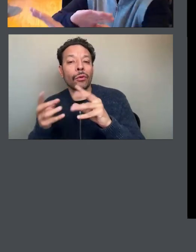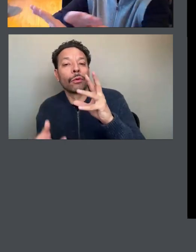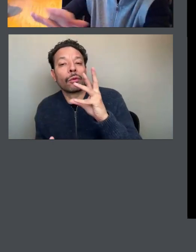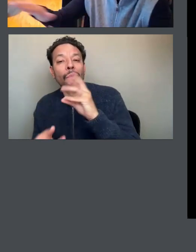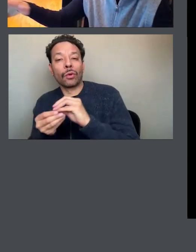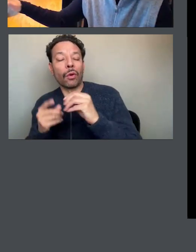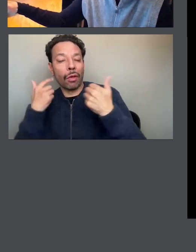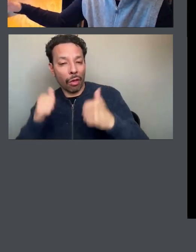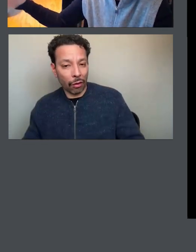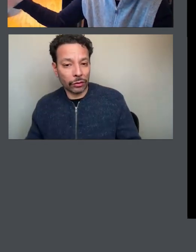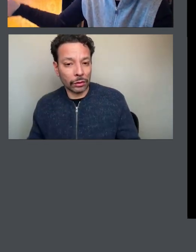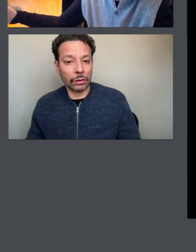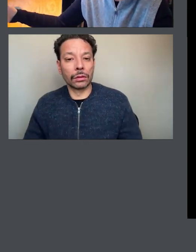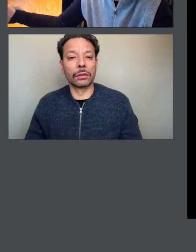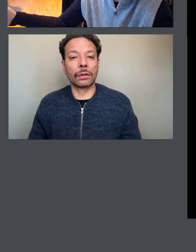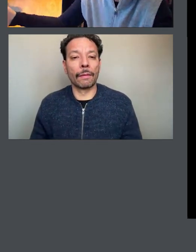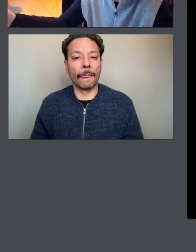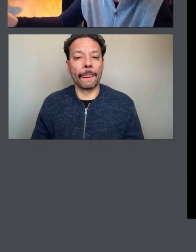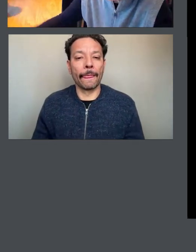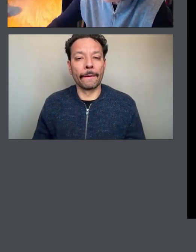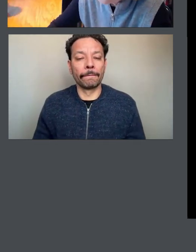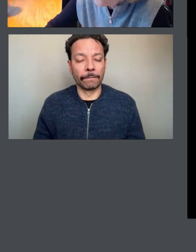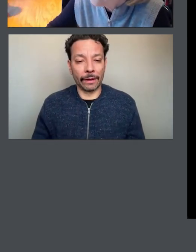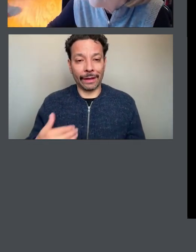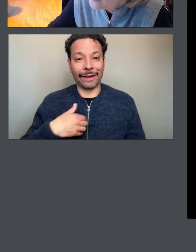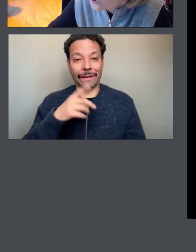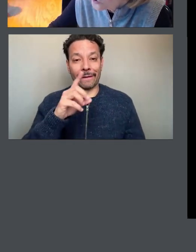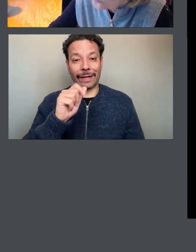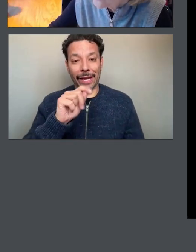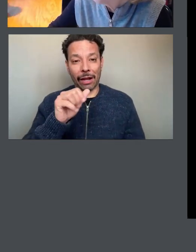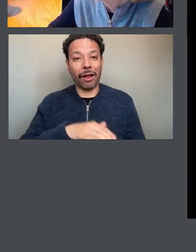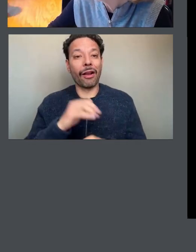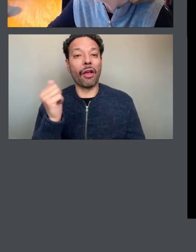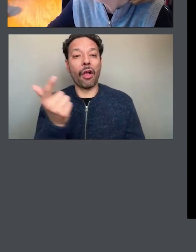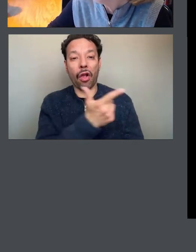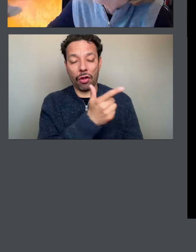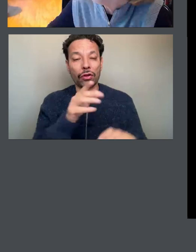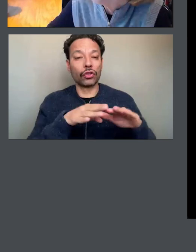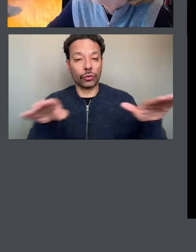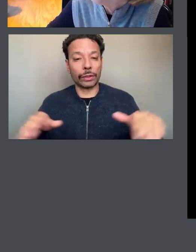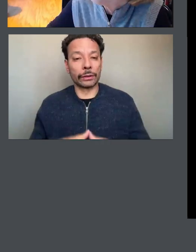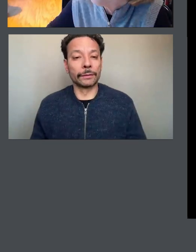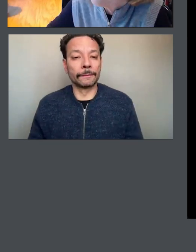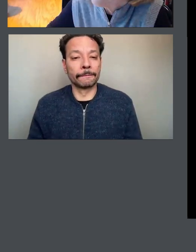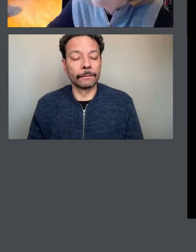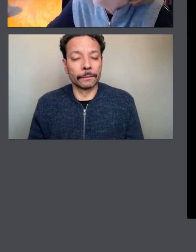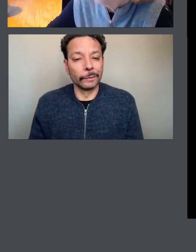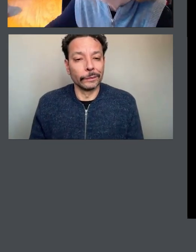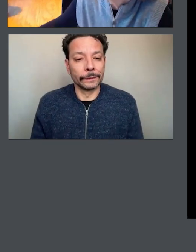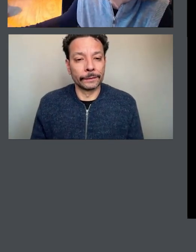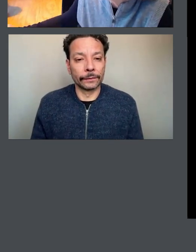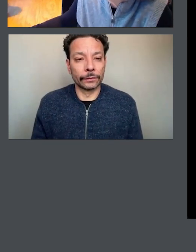So we got the data on all of these children.